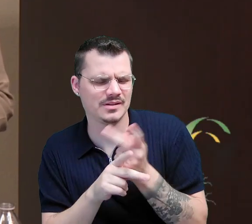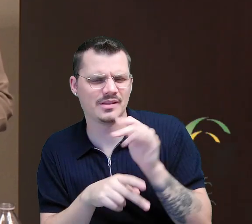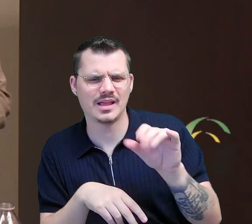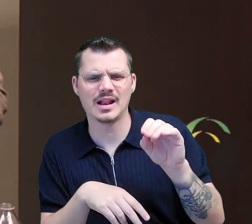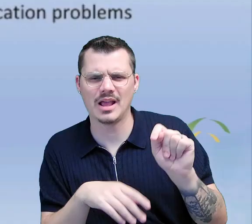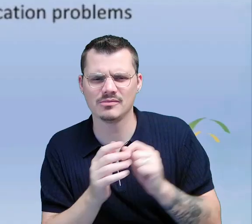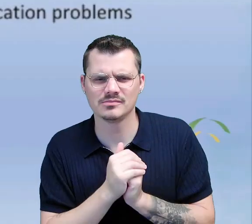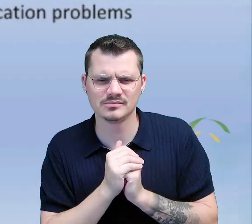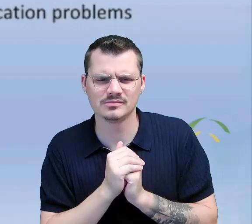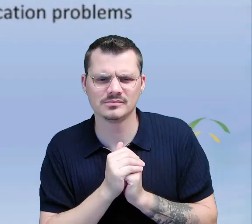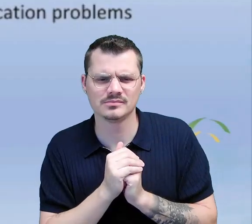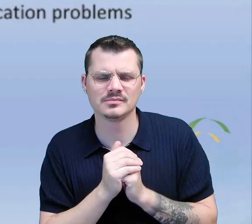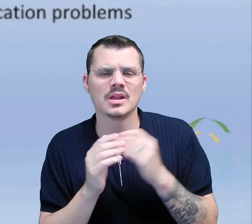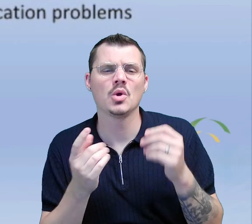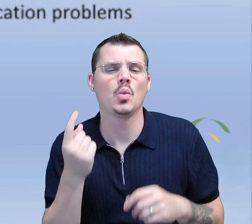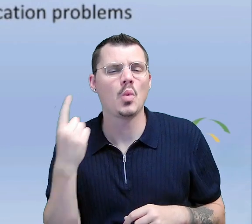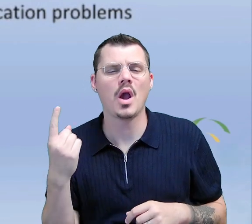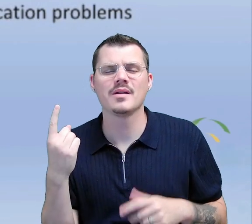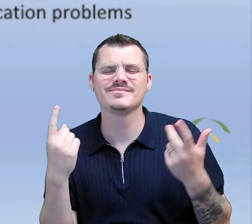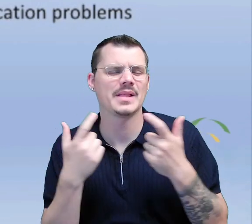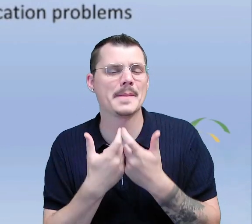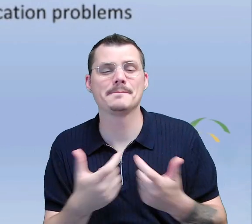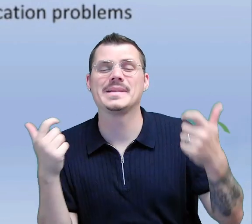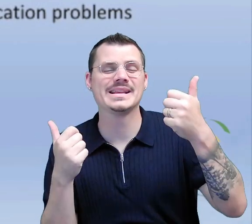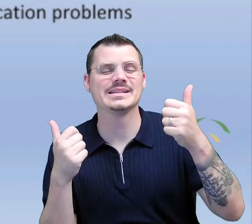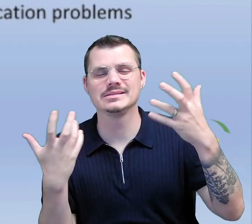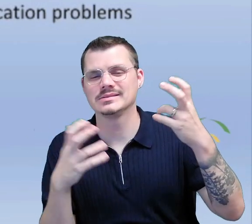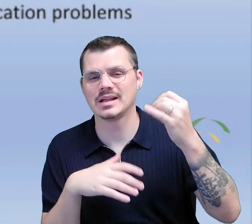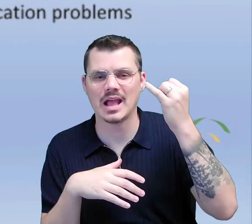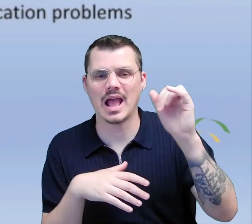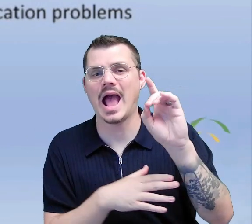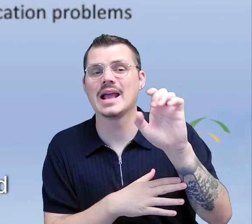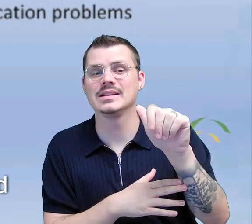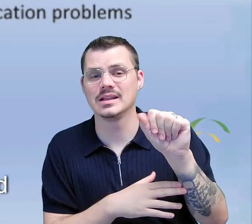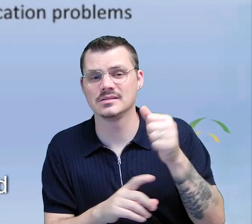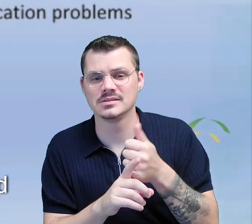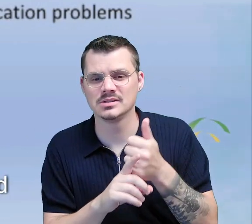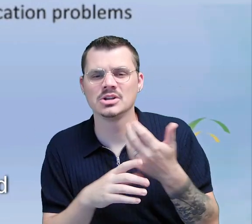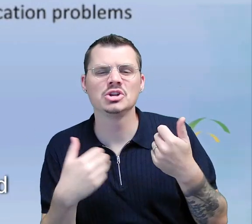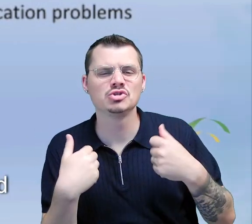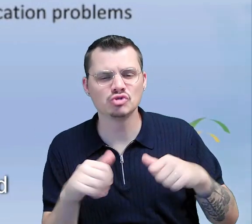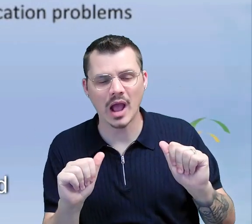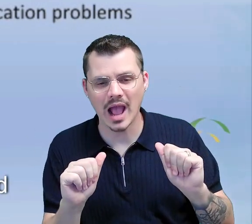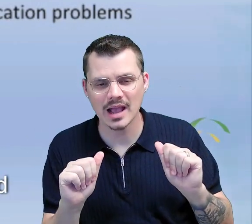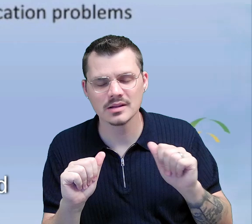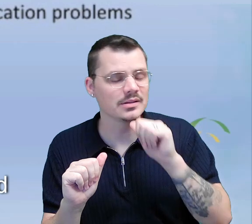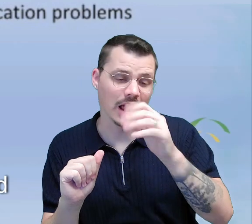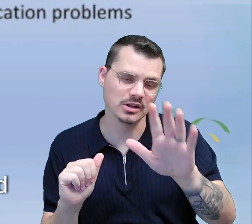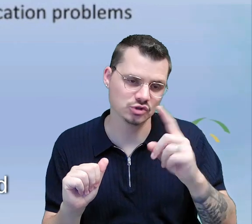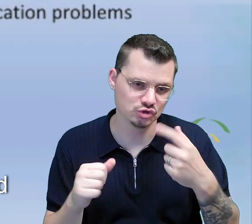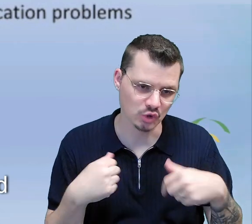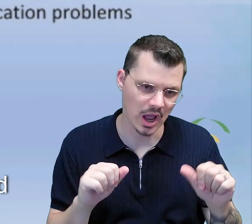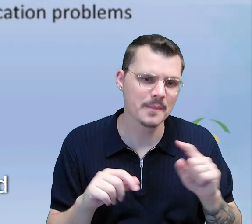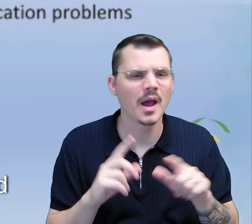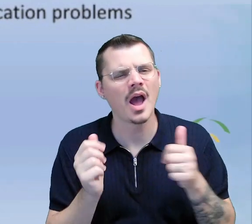figure that out. And one of the biggest ideas is to try, well, not just